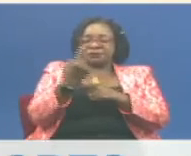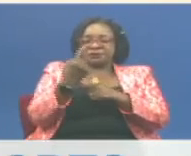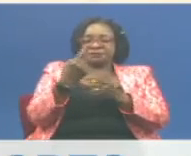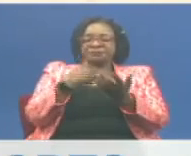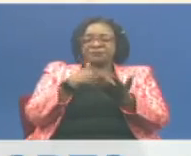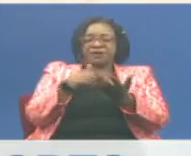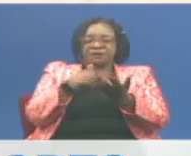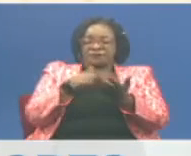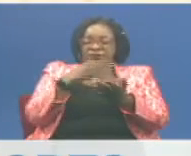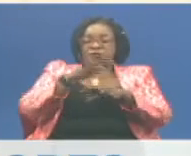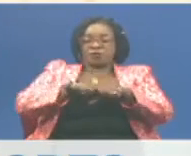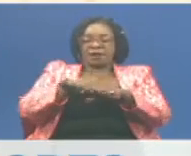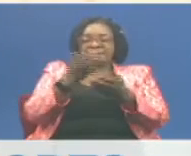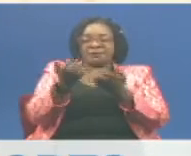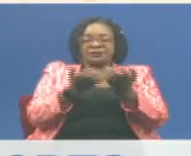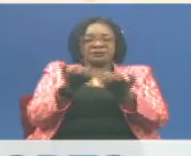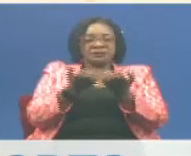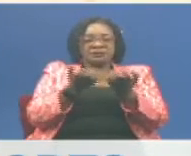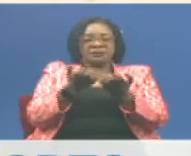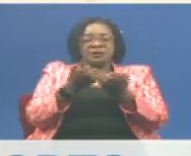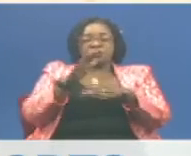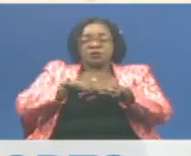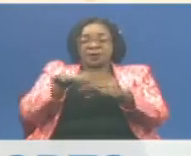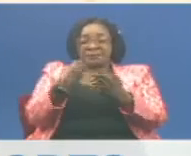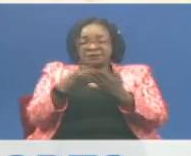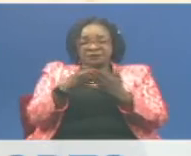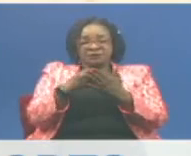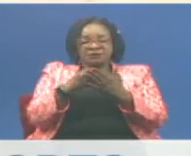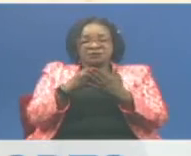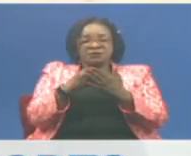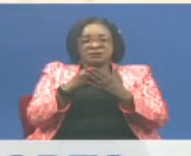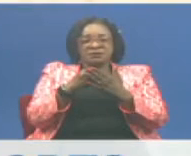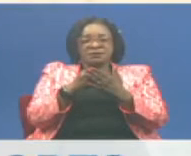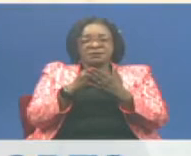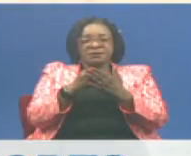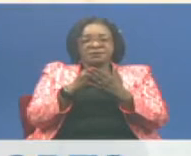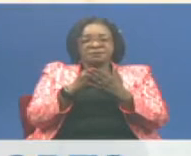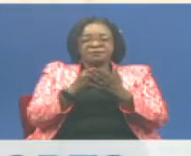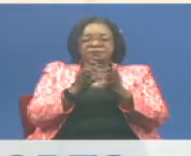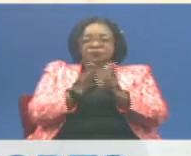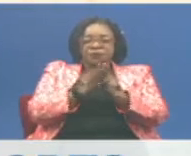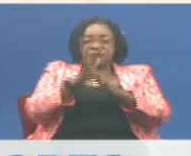a good business and good prices with a good quality.